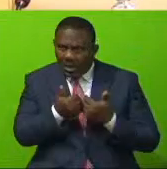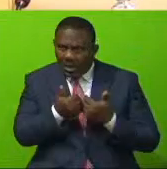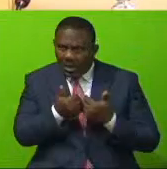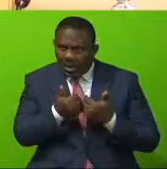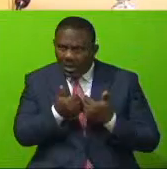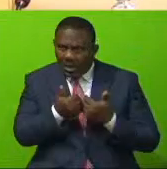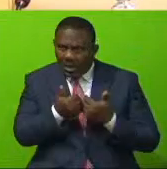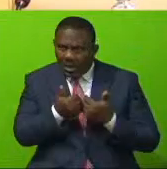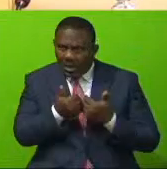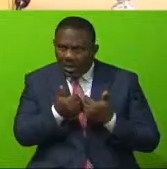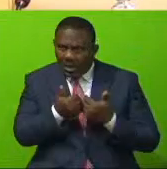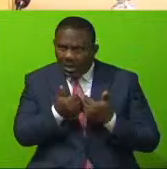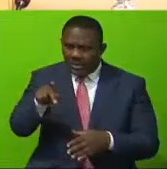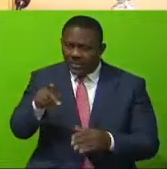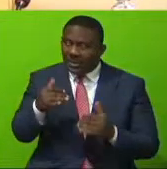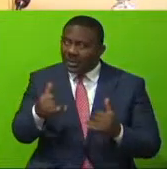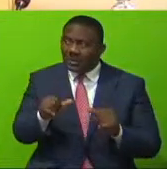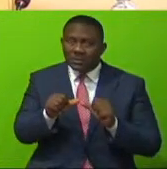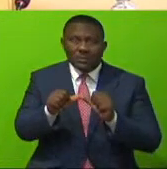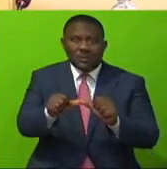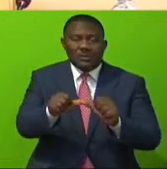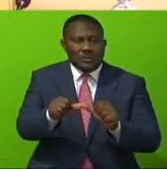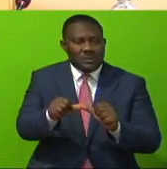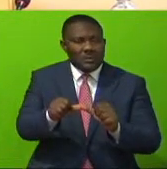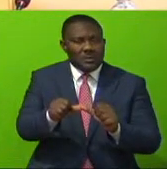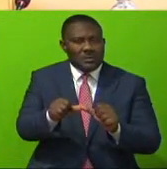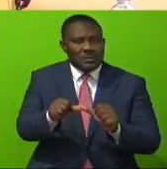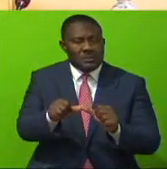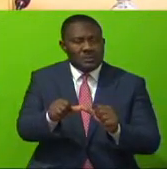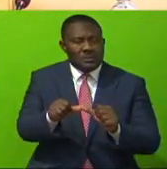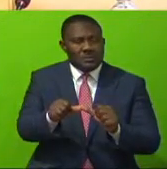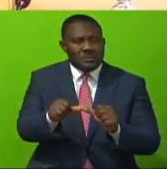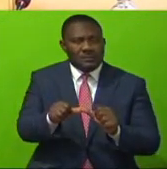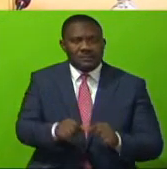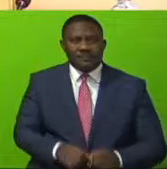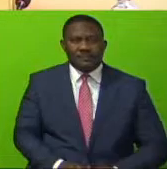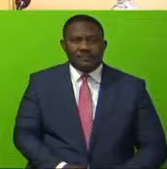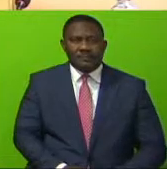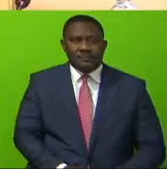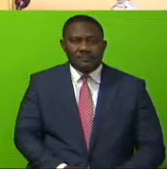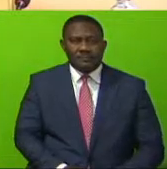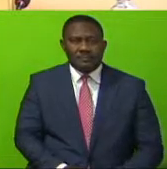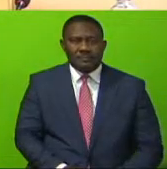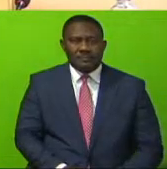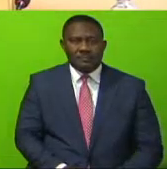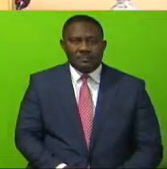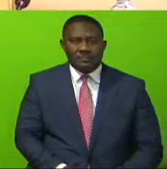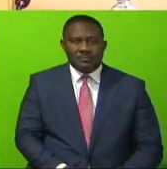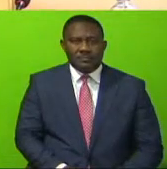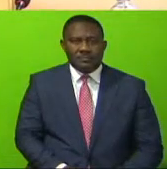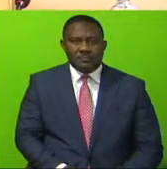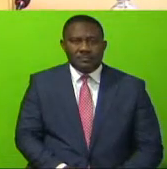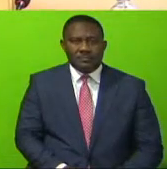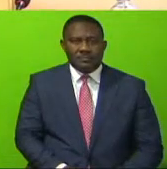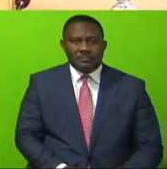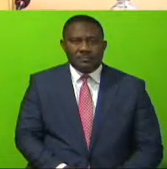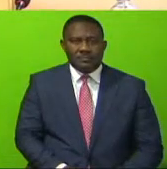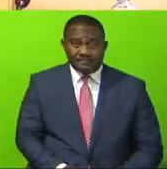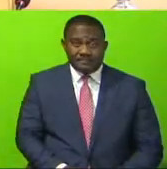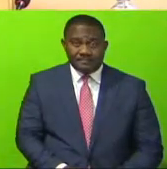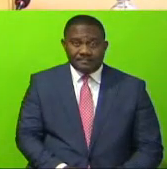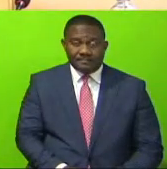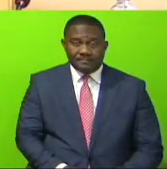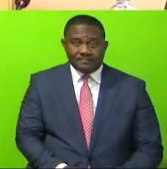Constitution, it's very clear that by the activities of the members